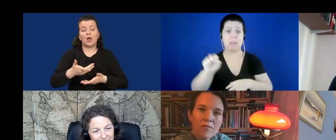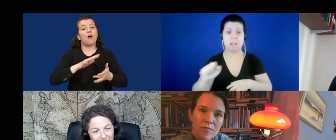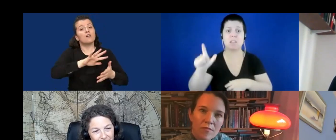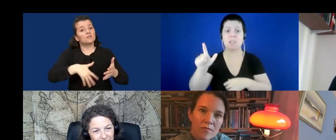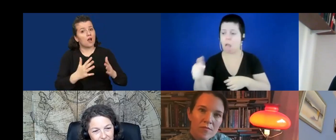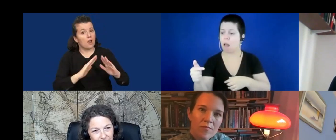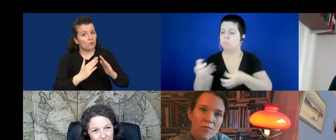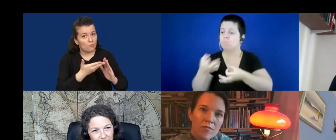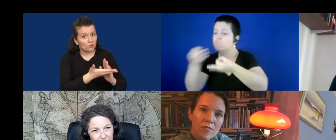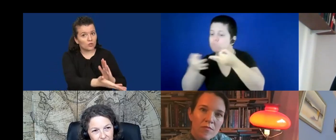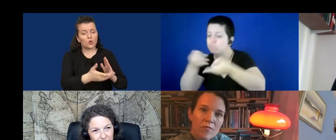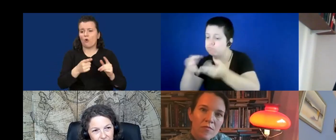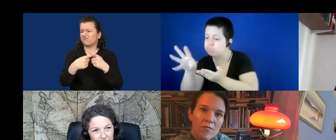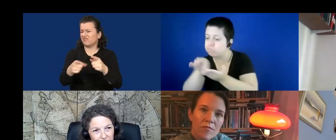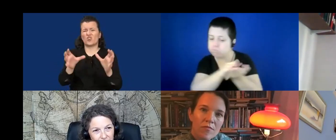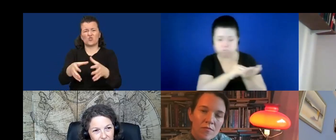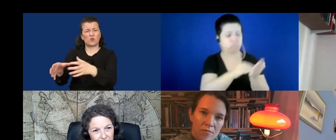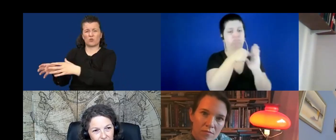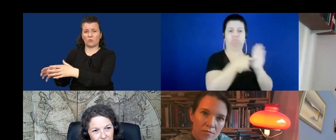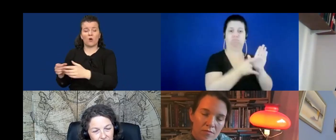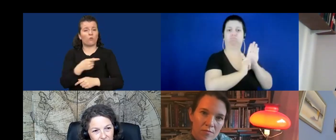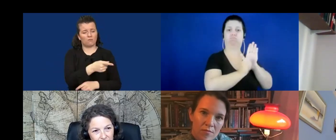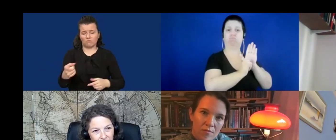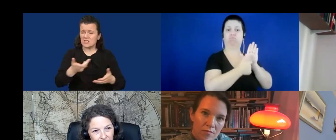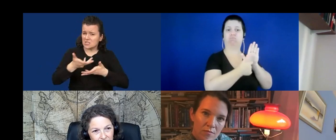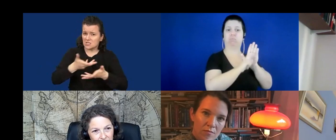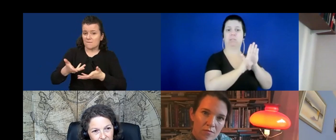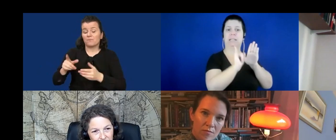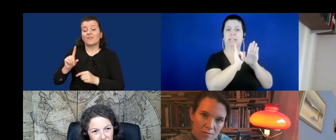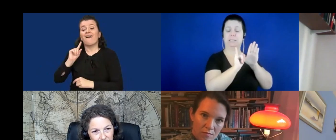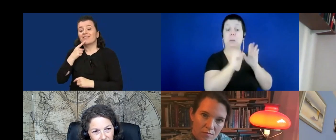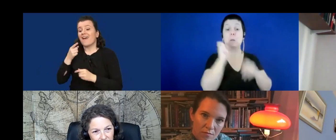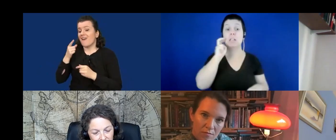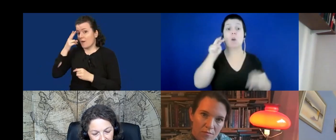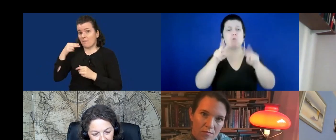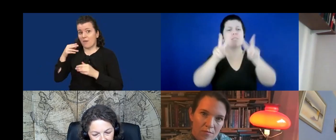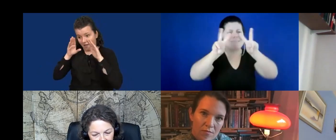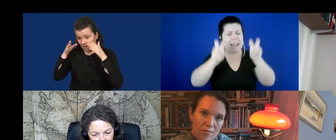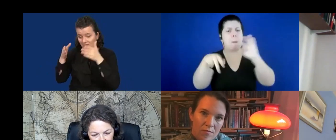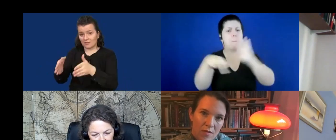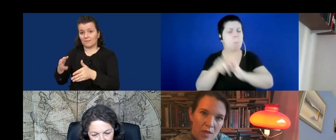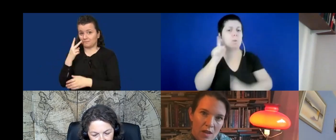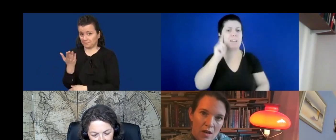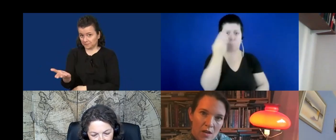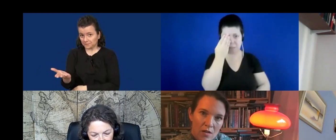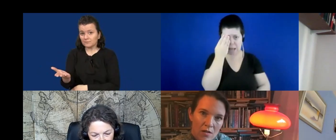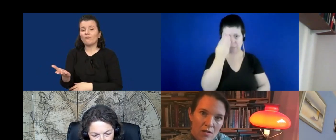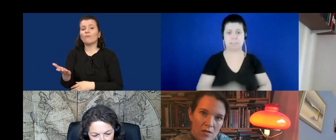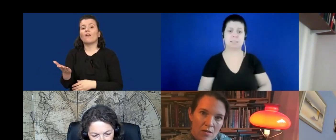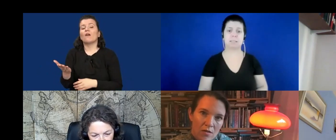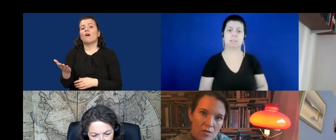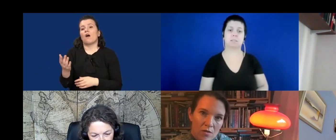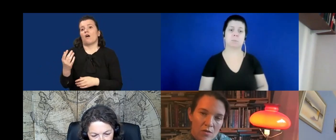that. When we look at deaf blindness as a topic more specifically, one of the